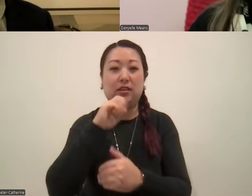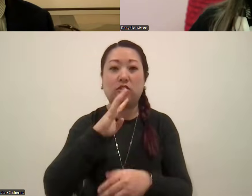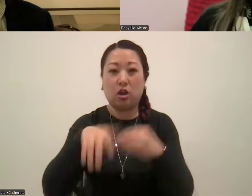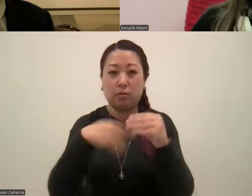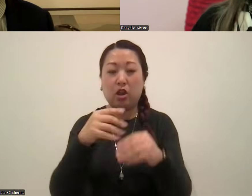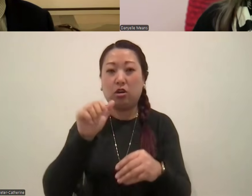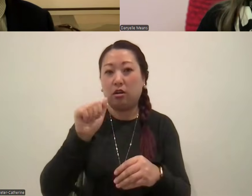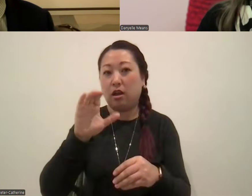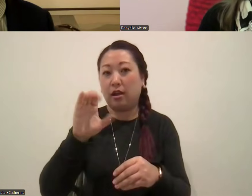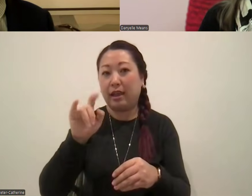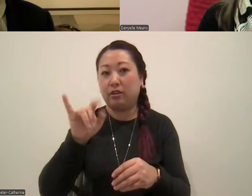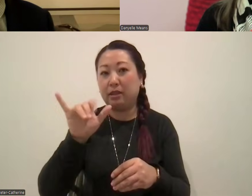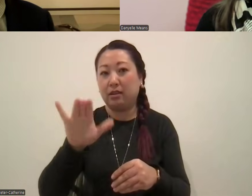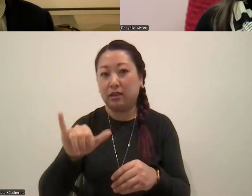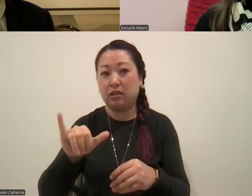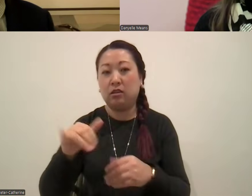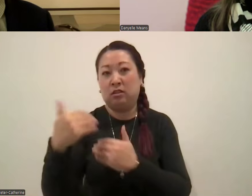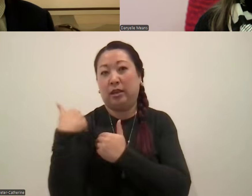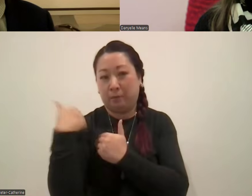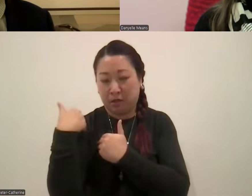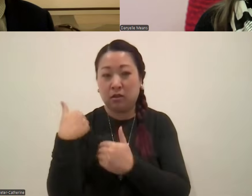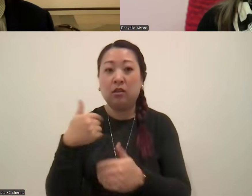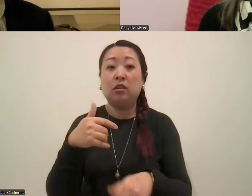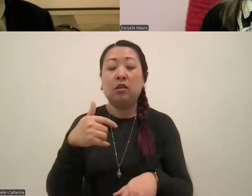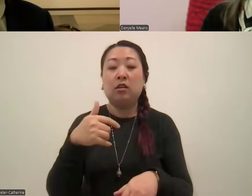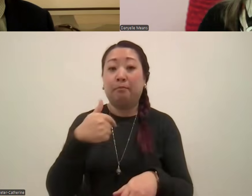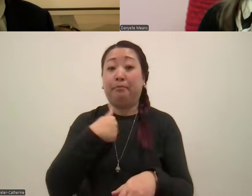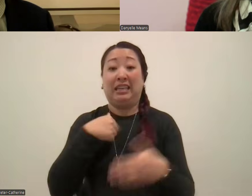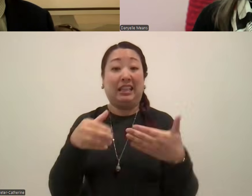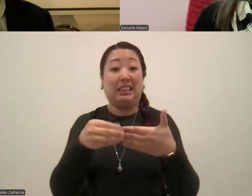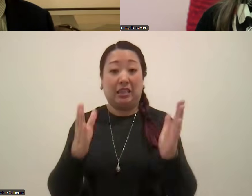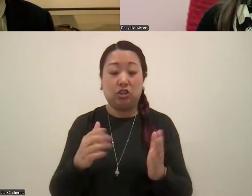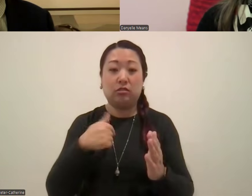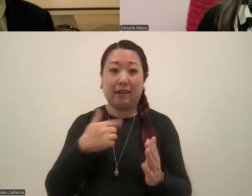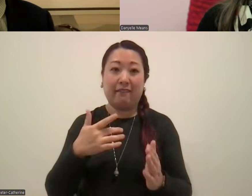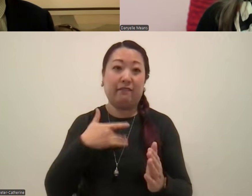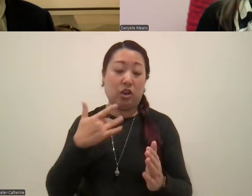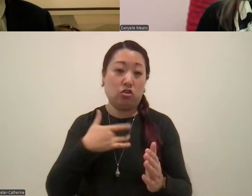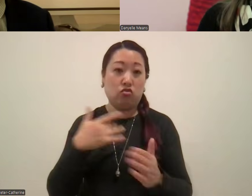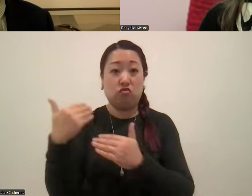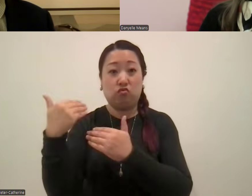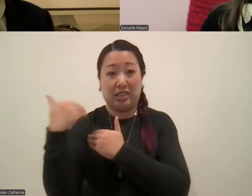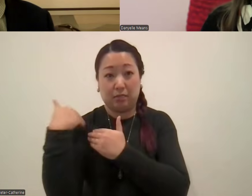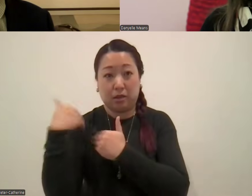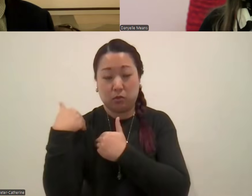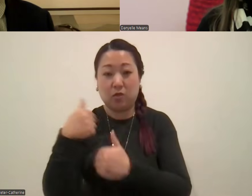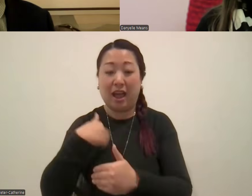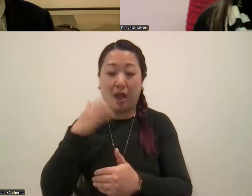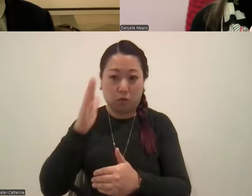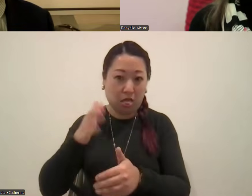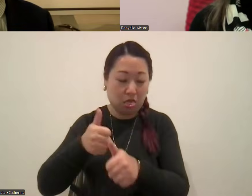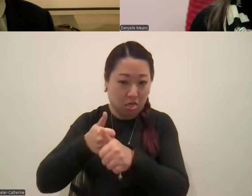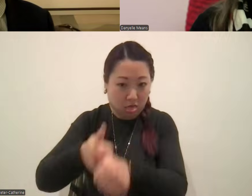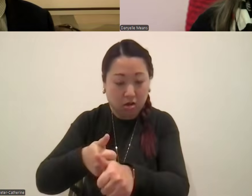a leader, I feel responsible and will be accountable to these